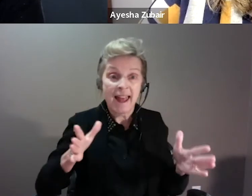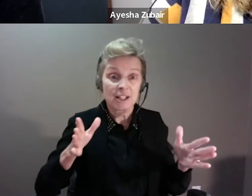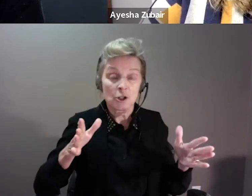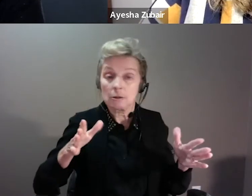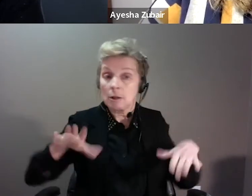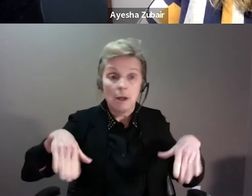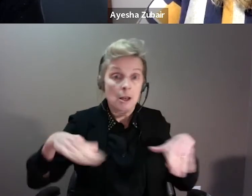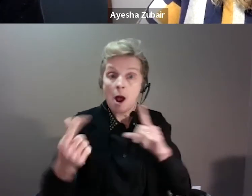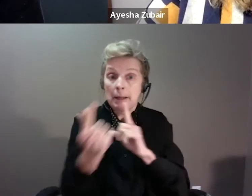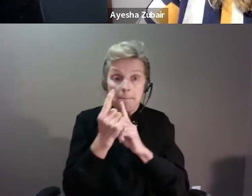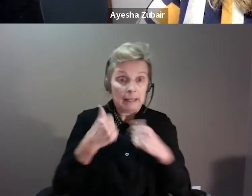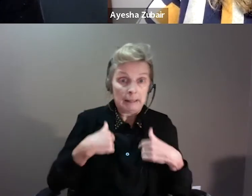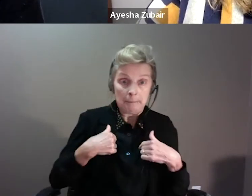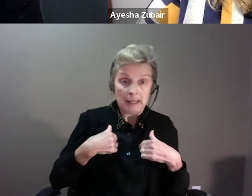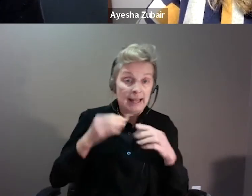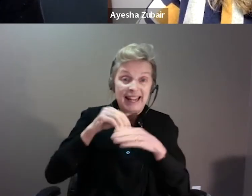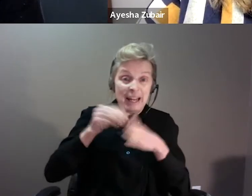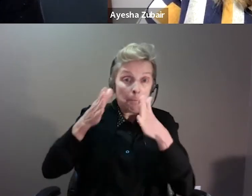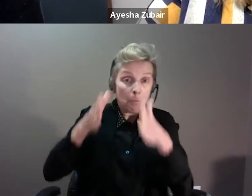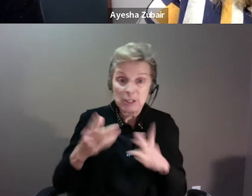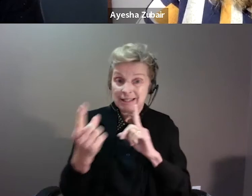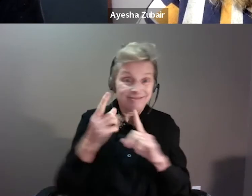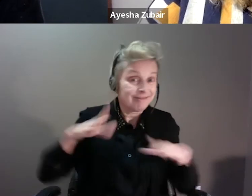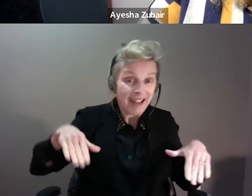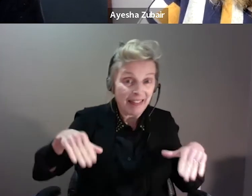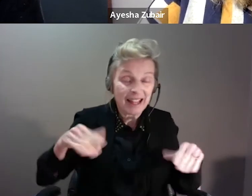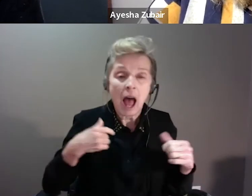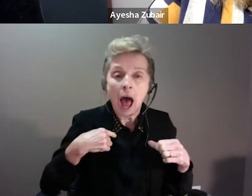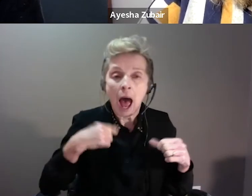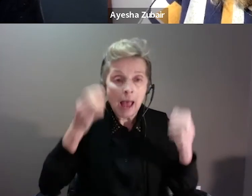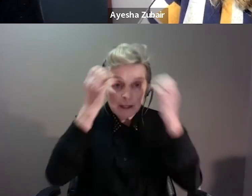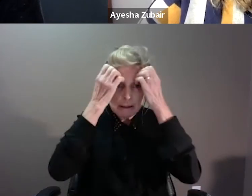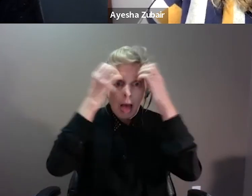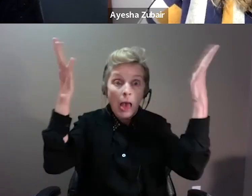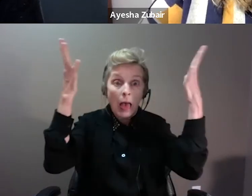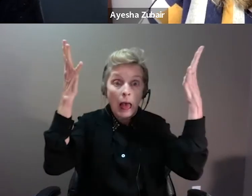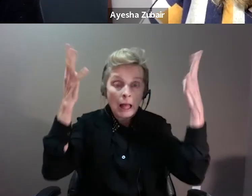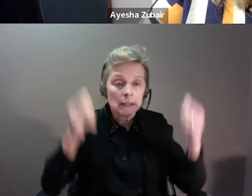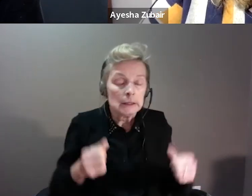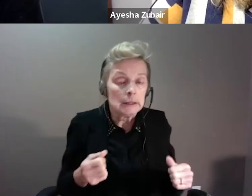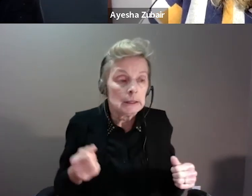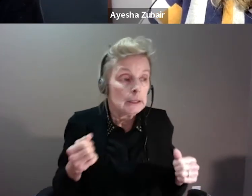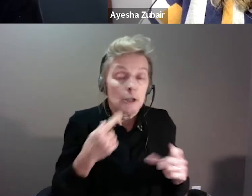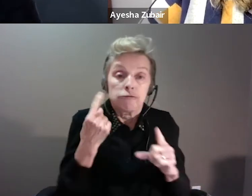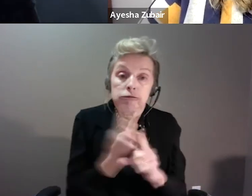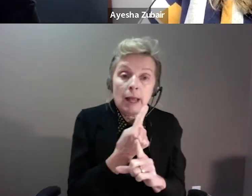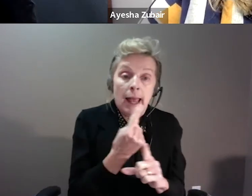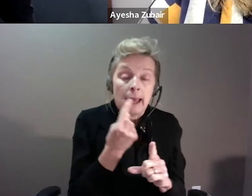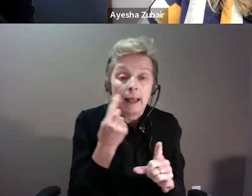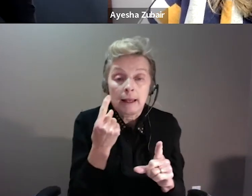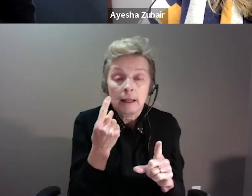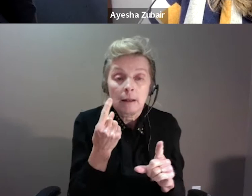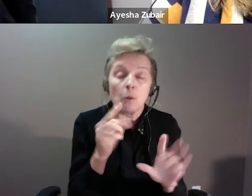in person, didn't know, and I lost it. I was like, because I in a regular